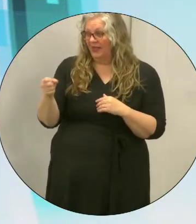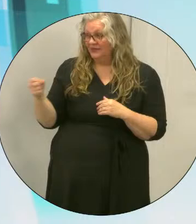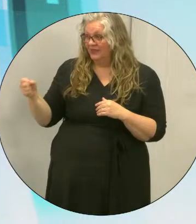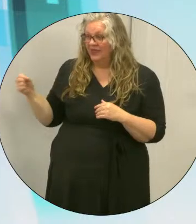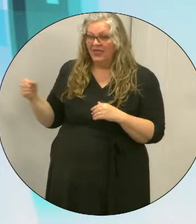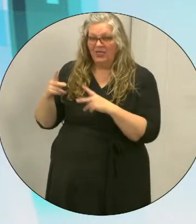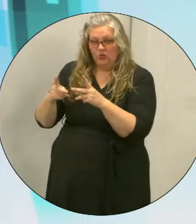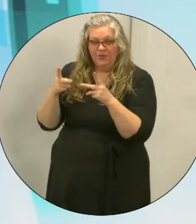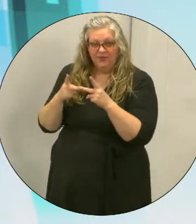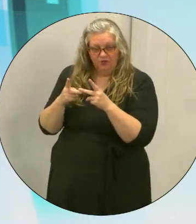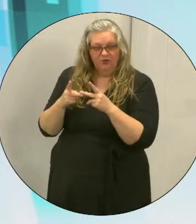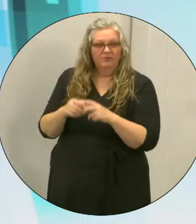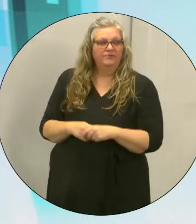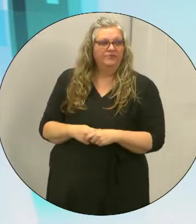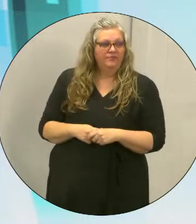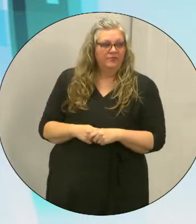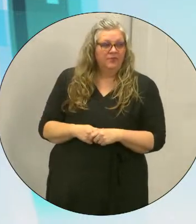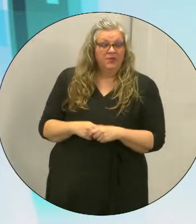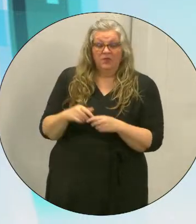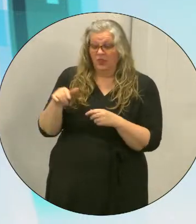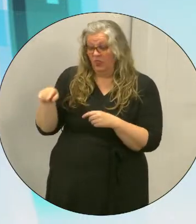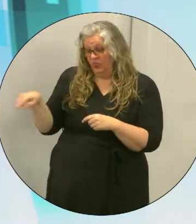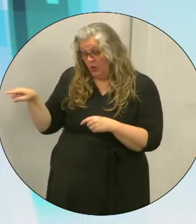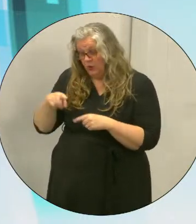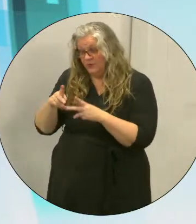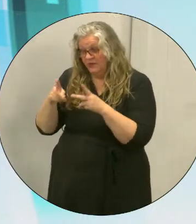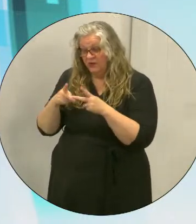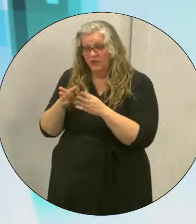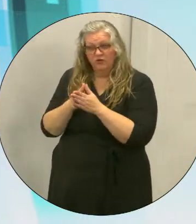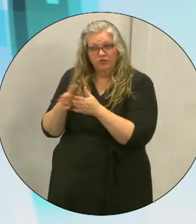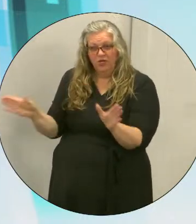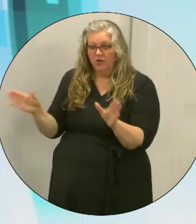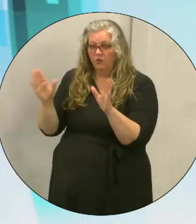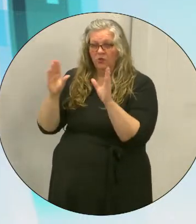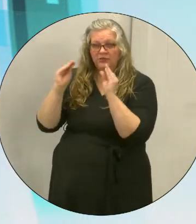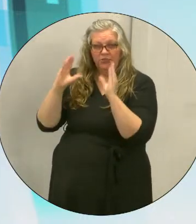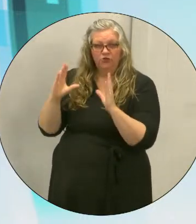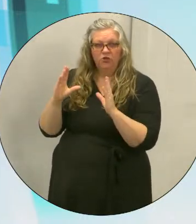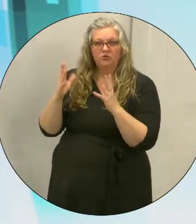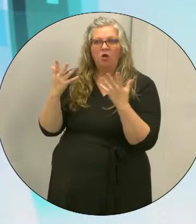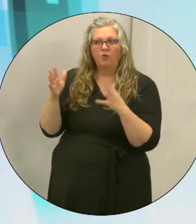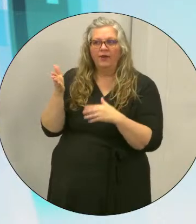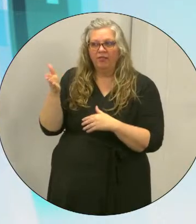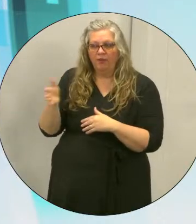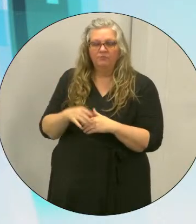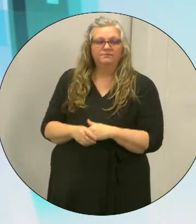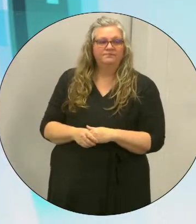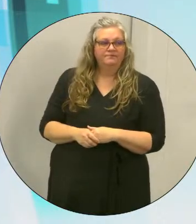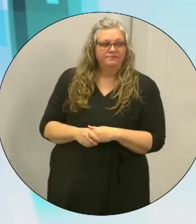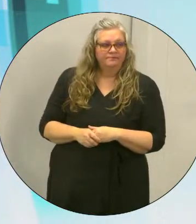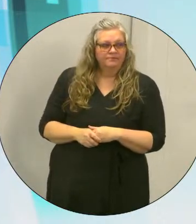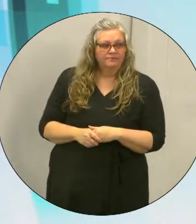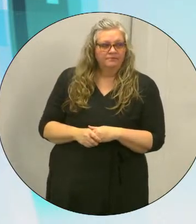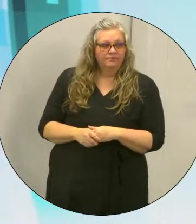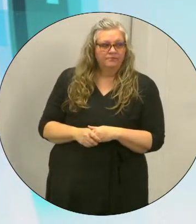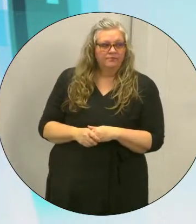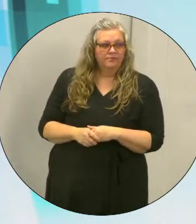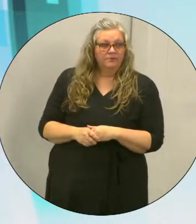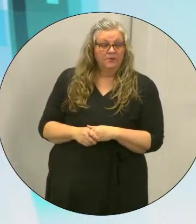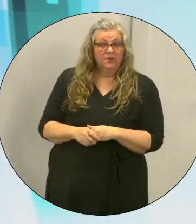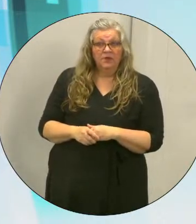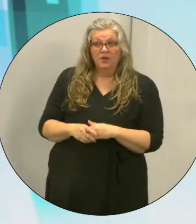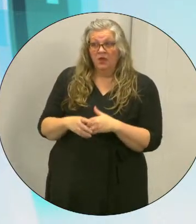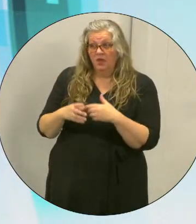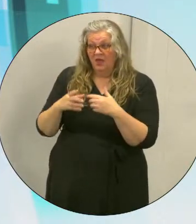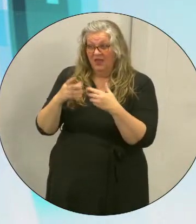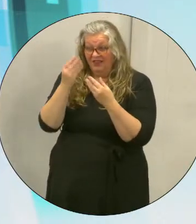teacher positions. In some cases, those positions have been given to general classroom teachers already at the school instead. Second, despite what has been shared to the